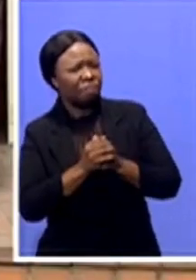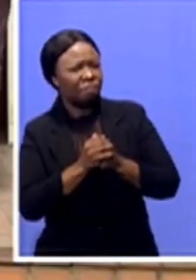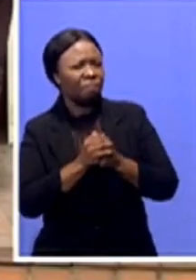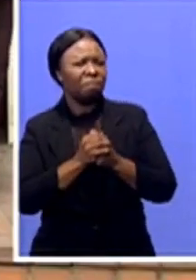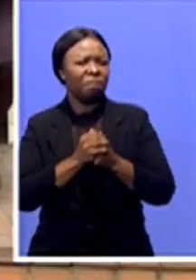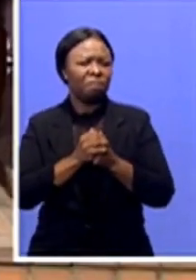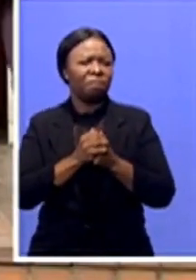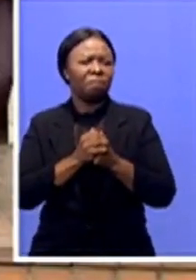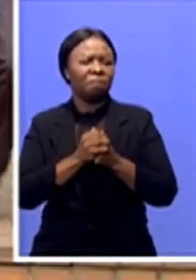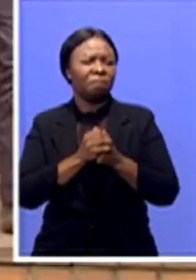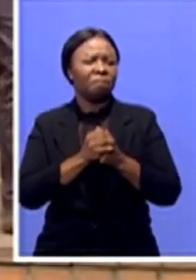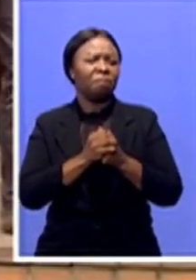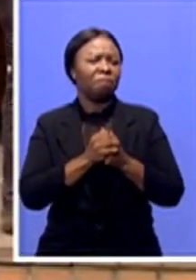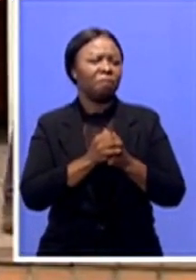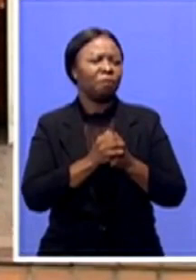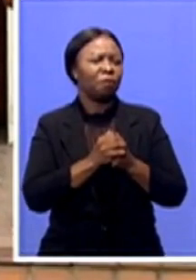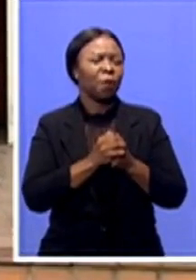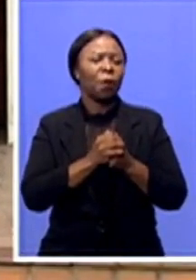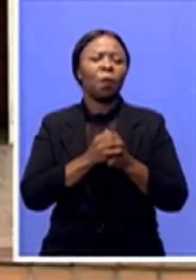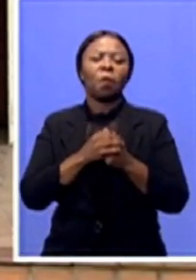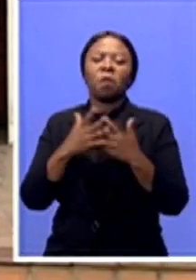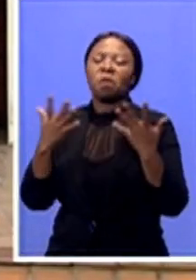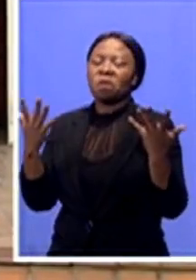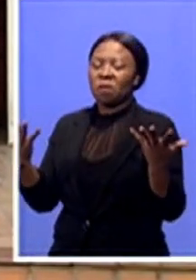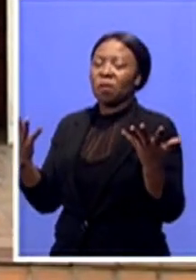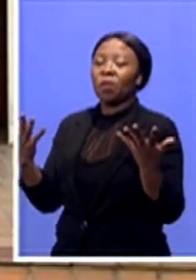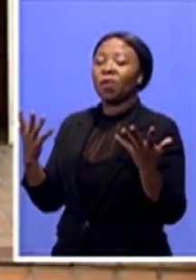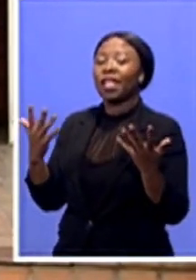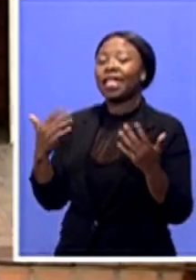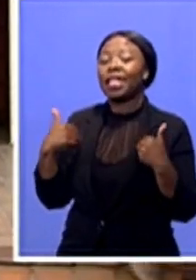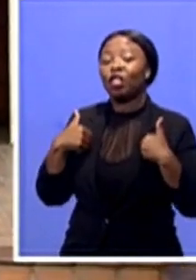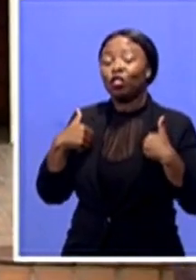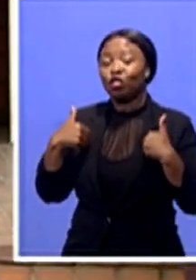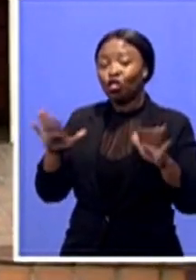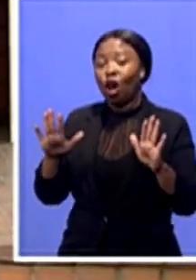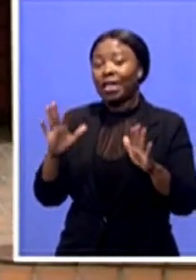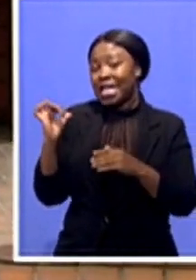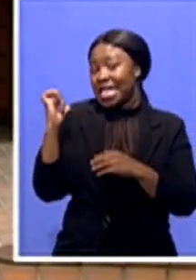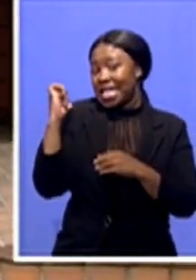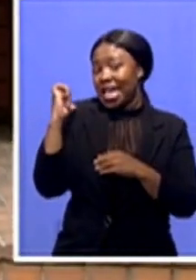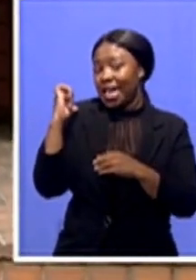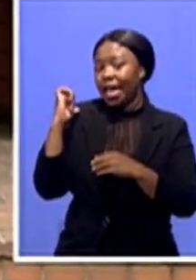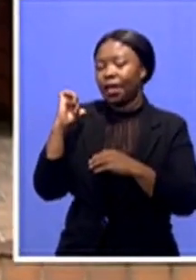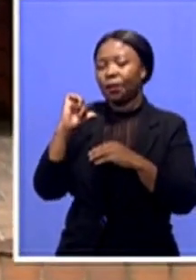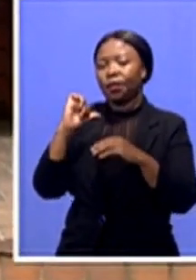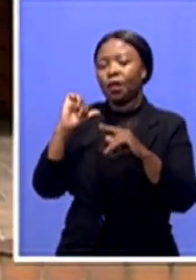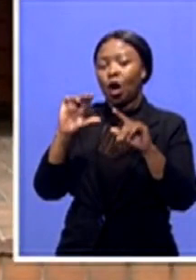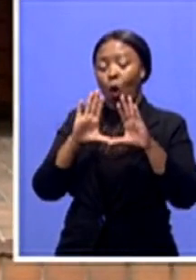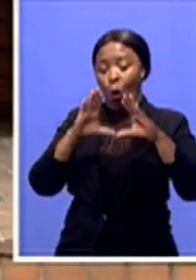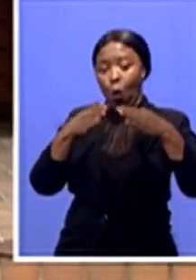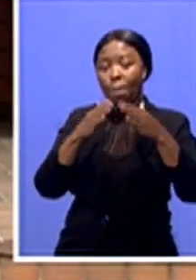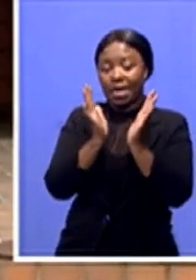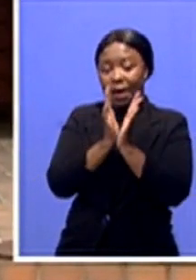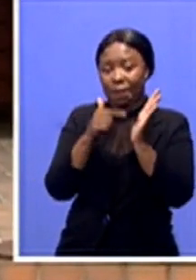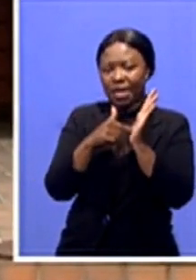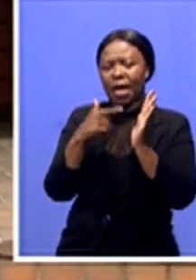Well, Blaine, from starting off yesterday with the National Executive Committee meeting, I had an opportunity to eavesdrop on, if one